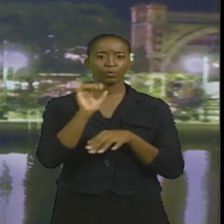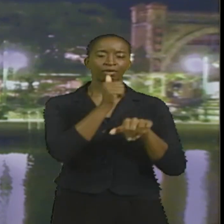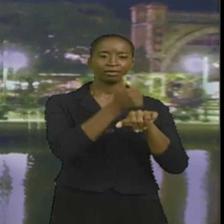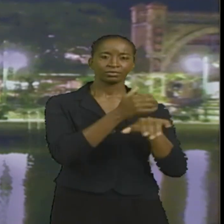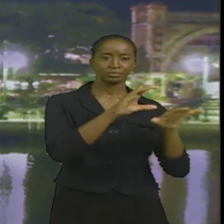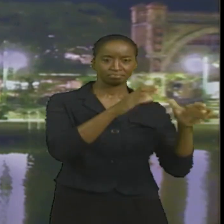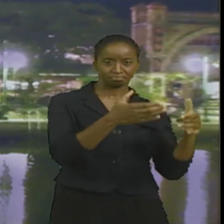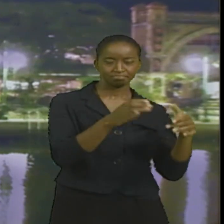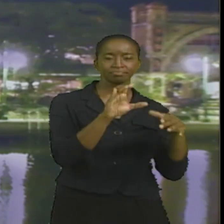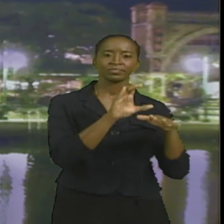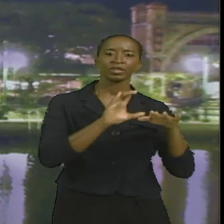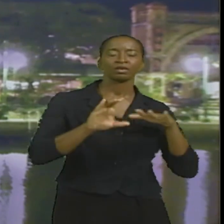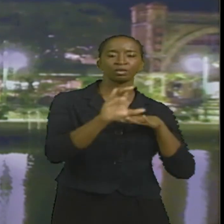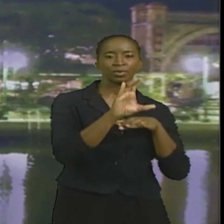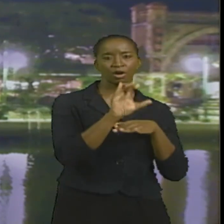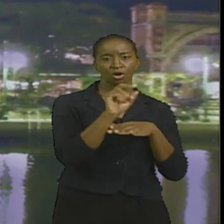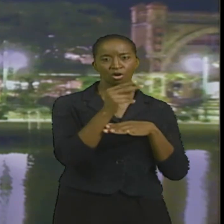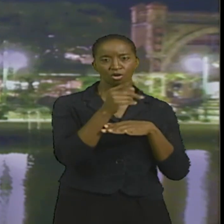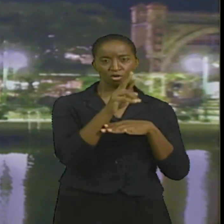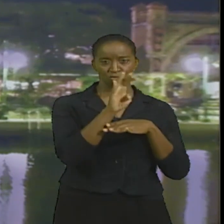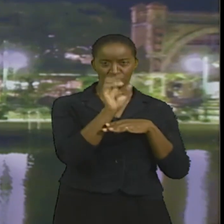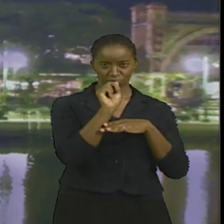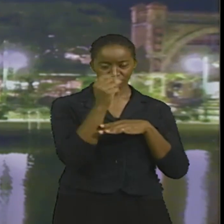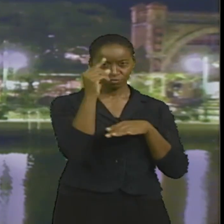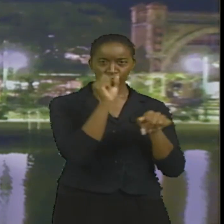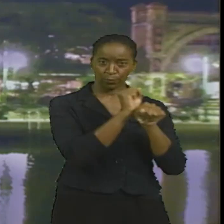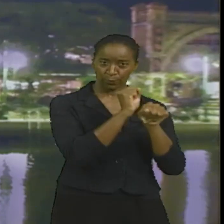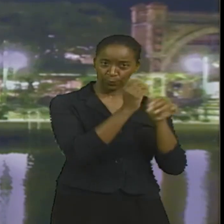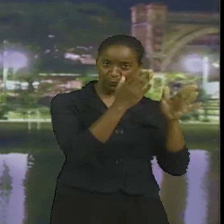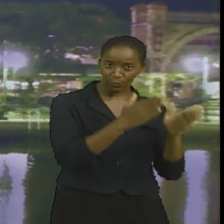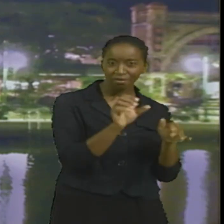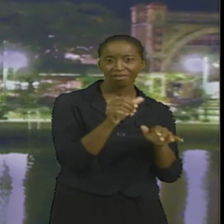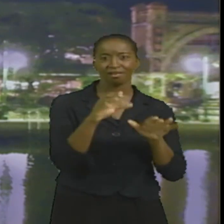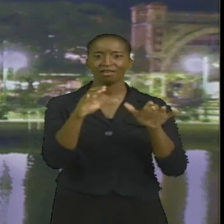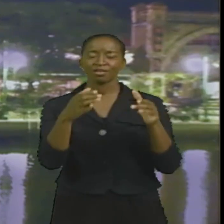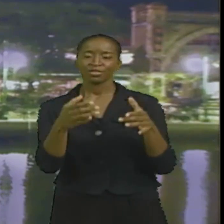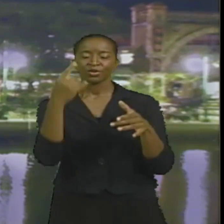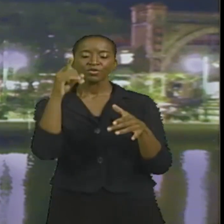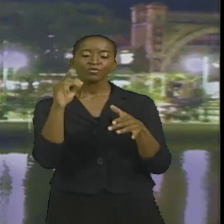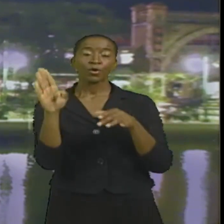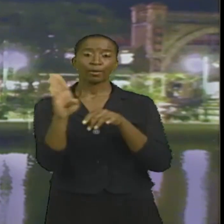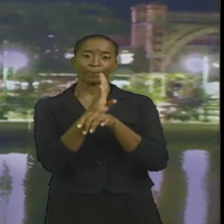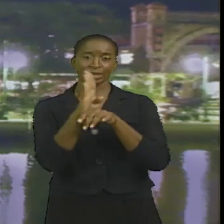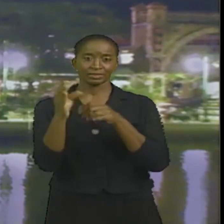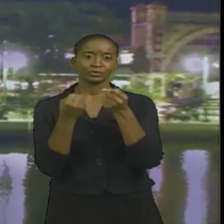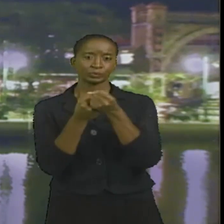new representative body of the Caribbean private sector as associate institutions of CARICOM.